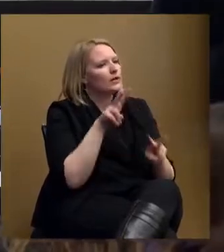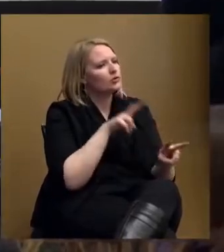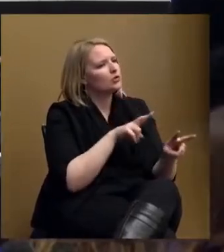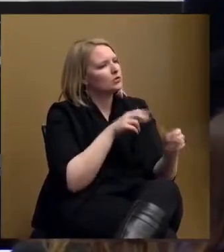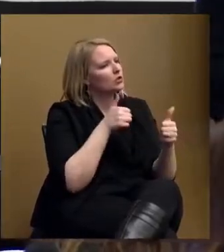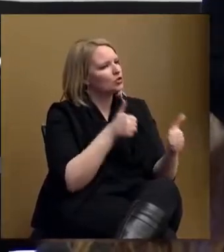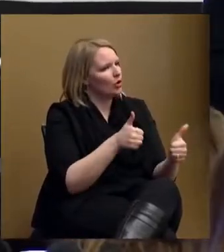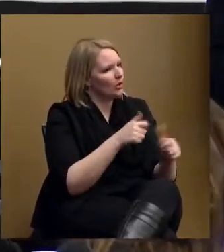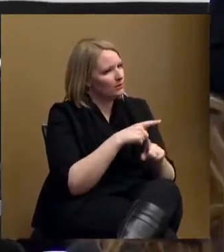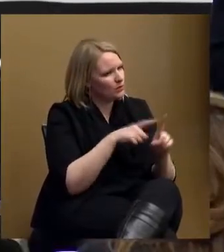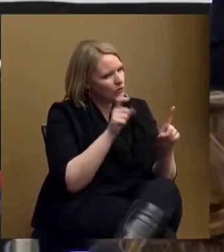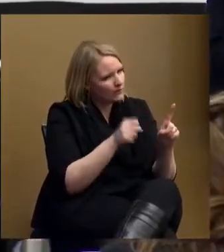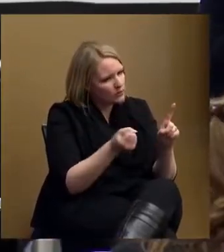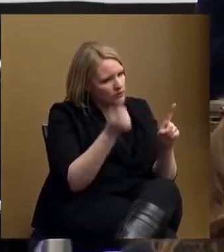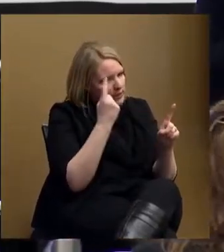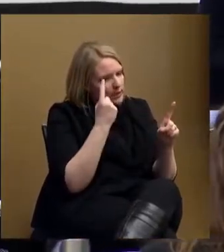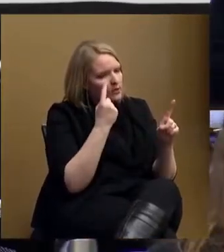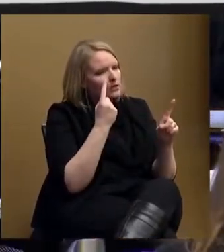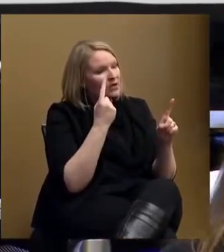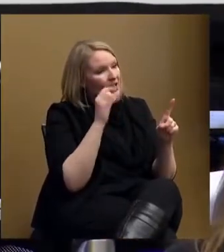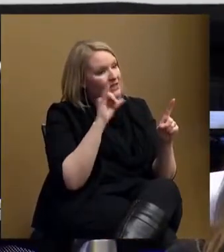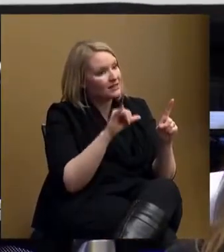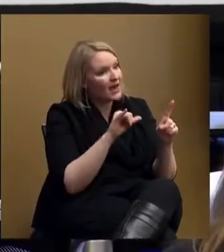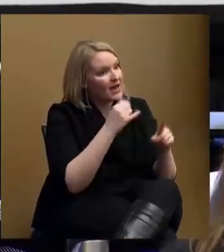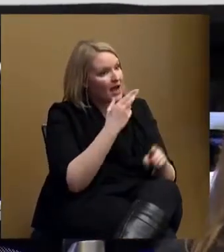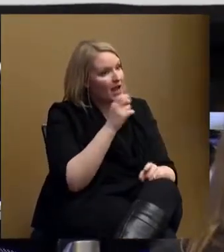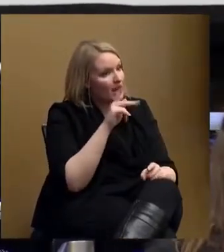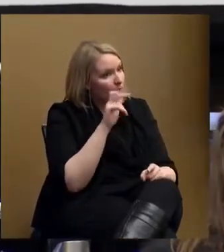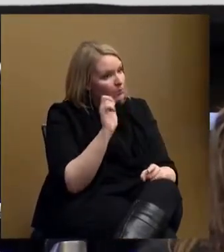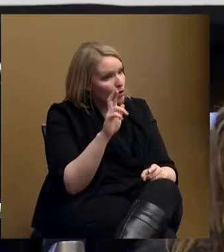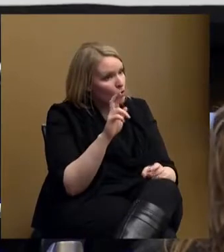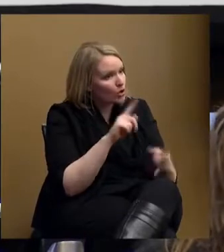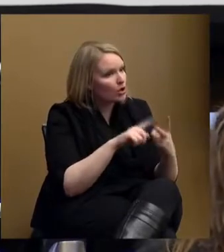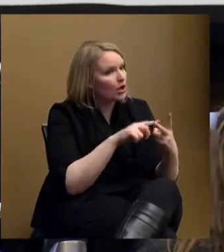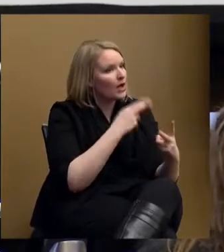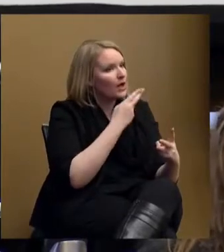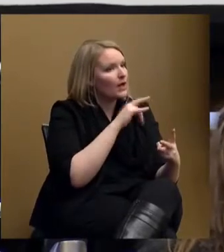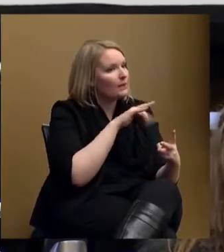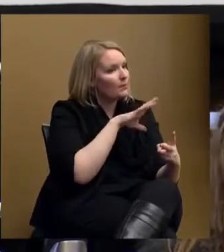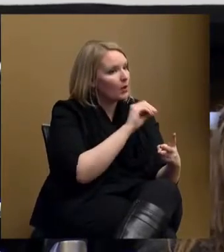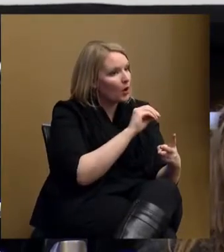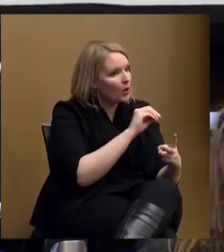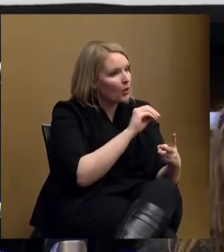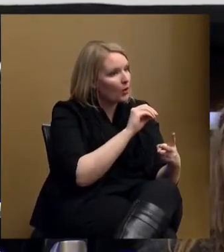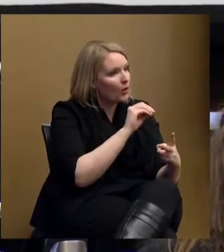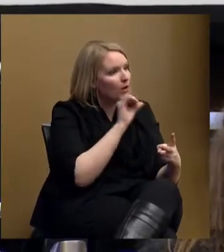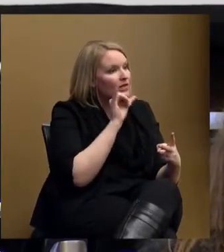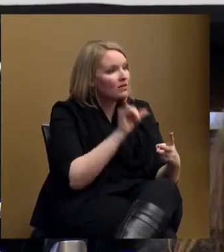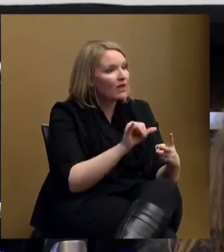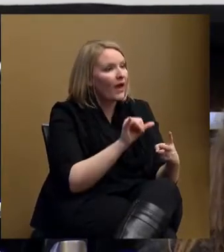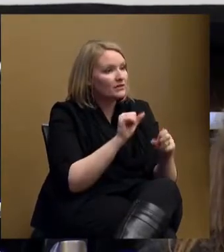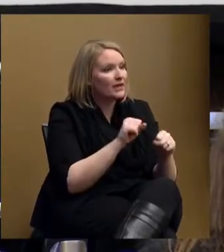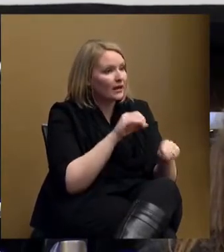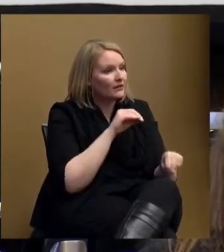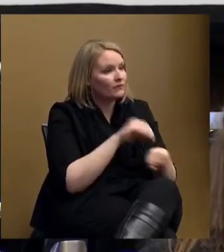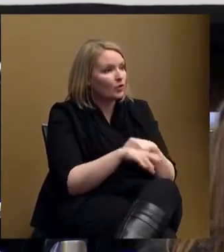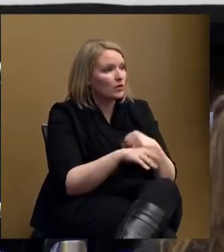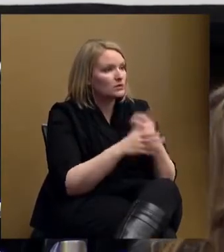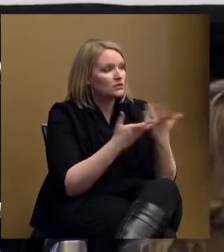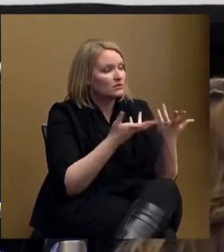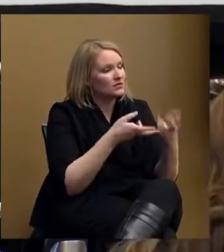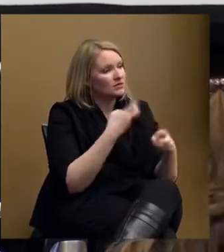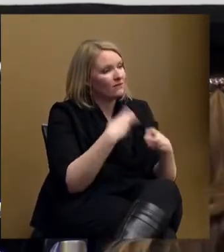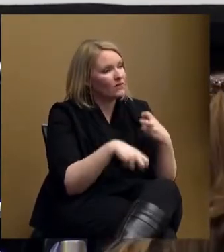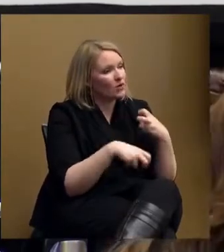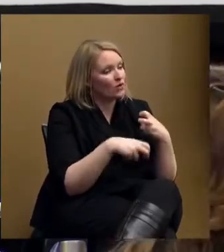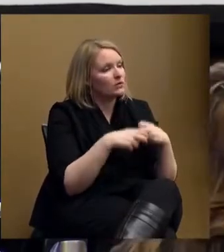but understanding whether or not it's hyper or hypo can be difficult. Now, I